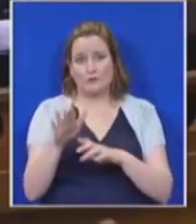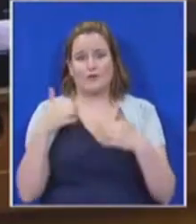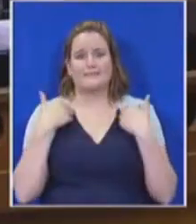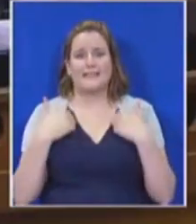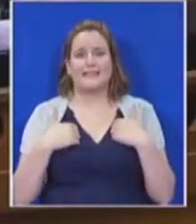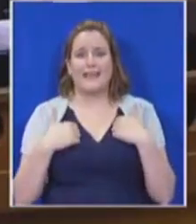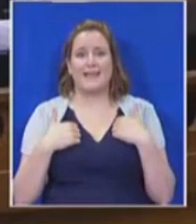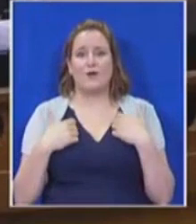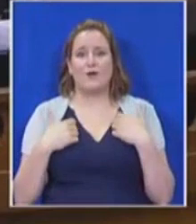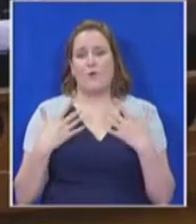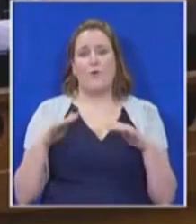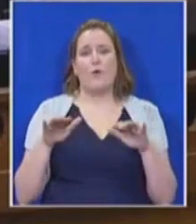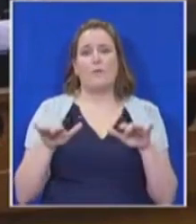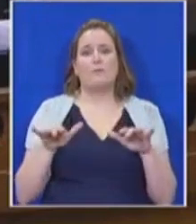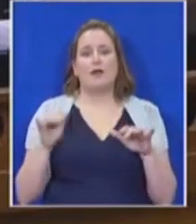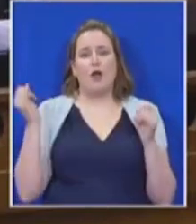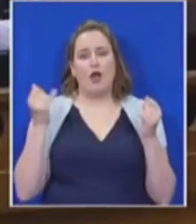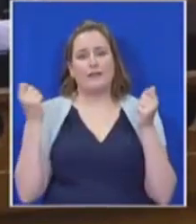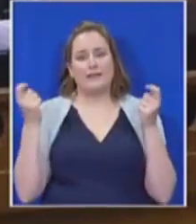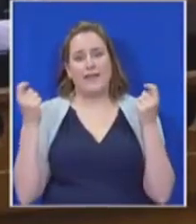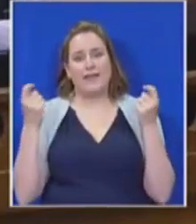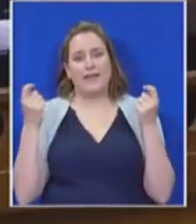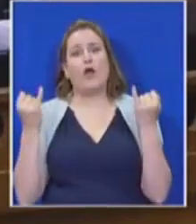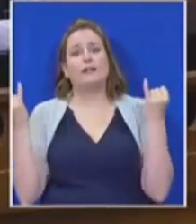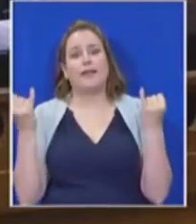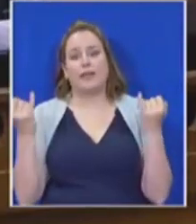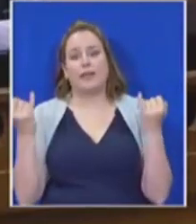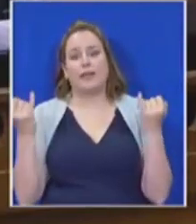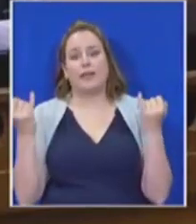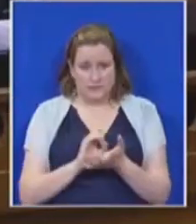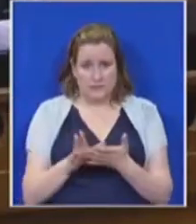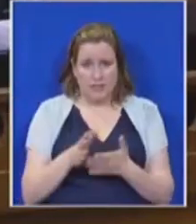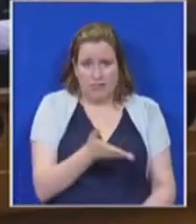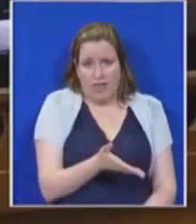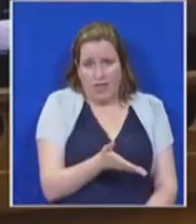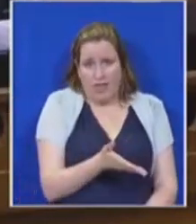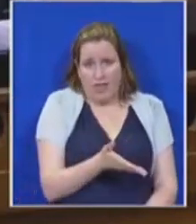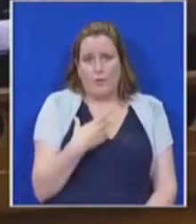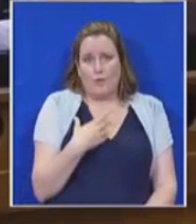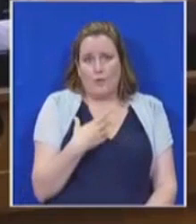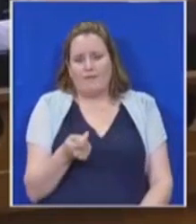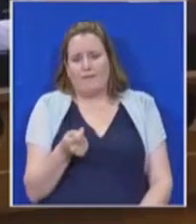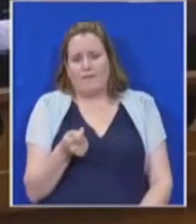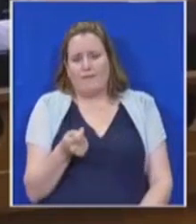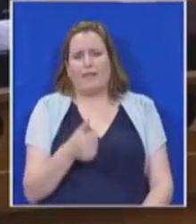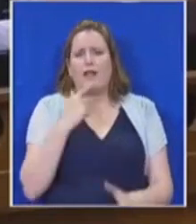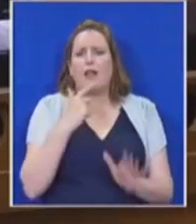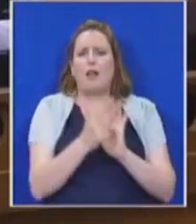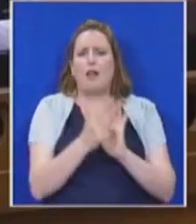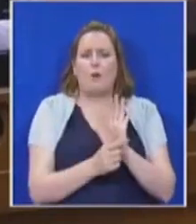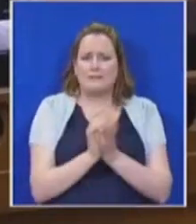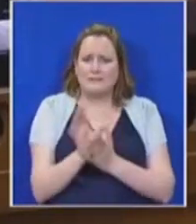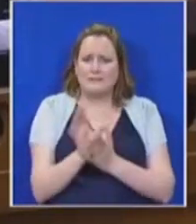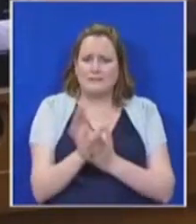and public holidays is still in effect. You have got lots of petty laws. The Trespassing Act is still